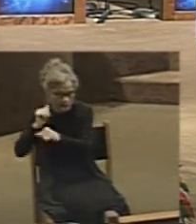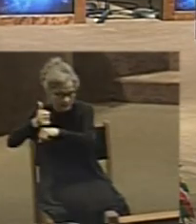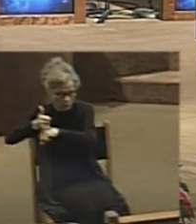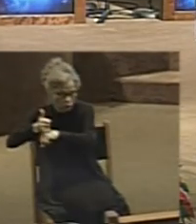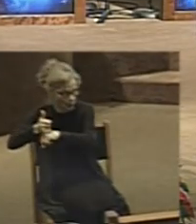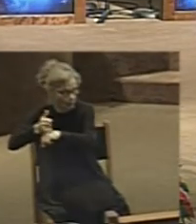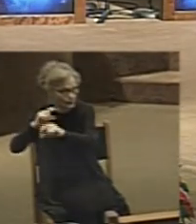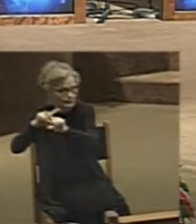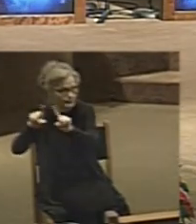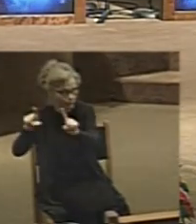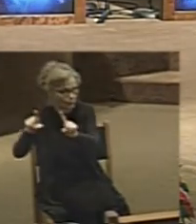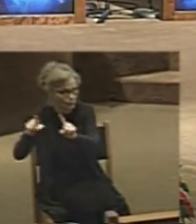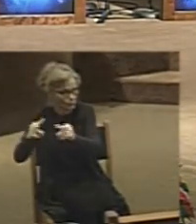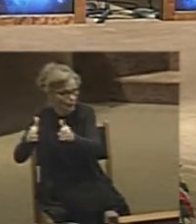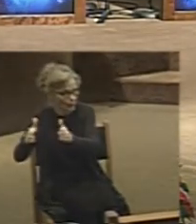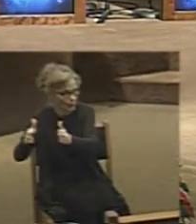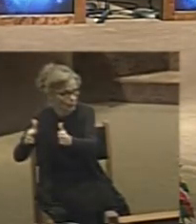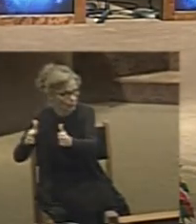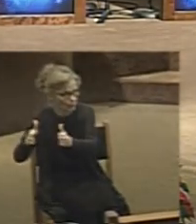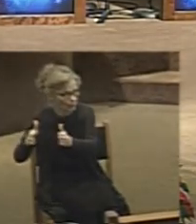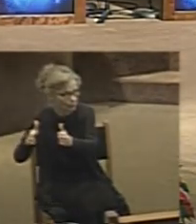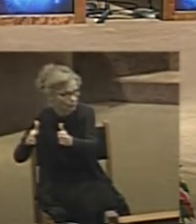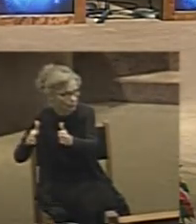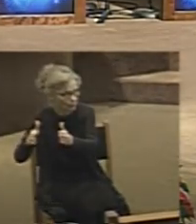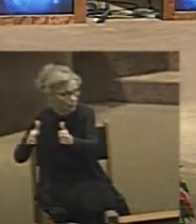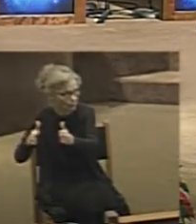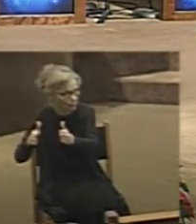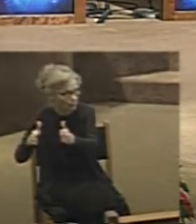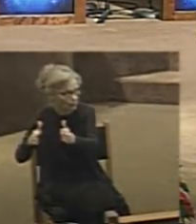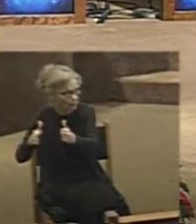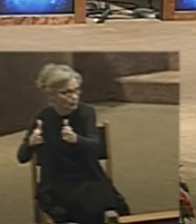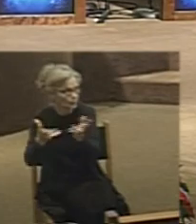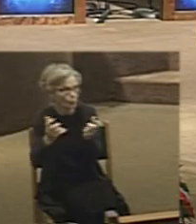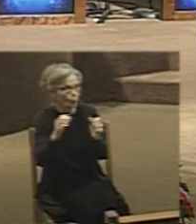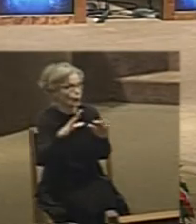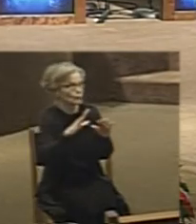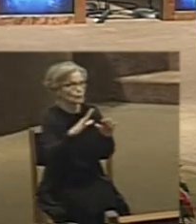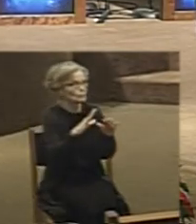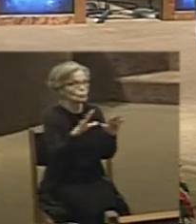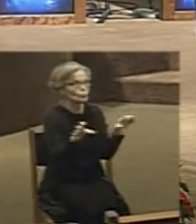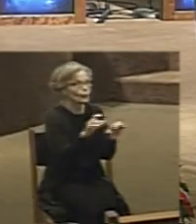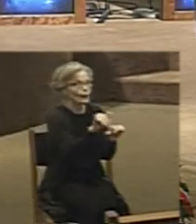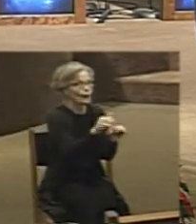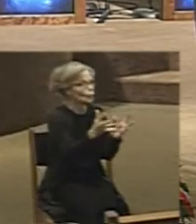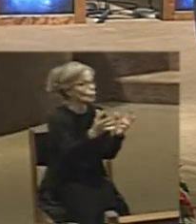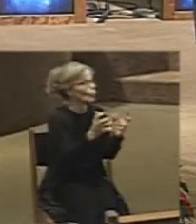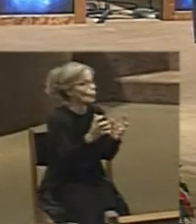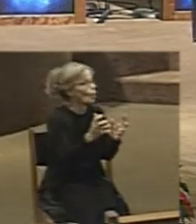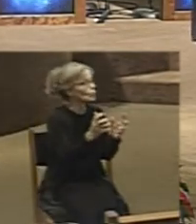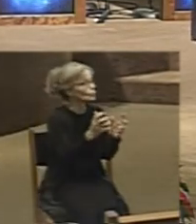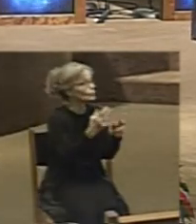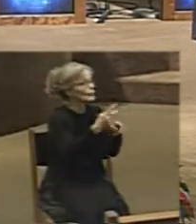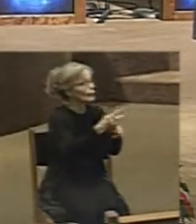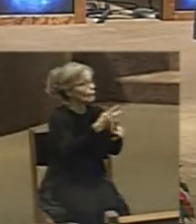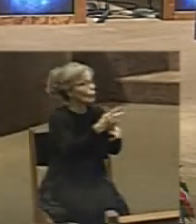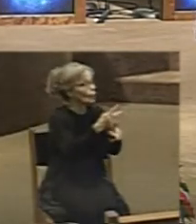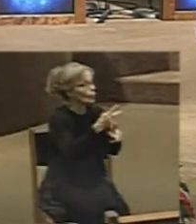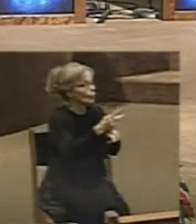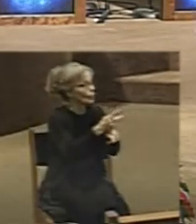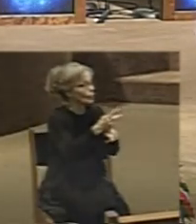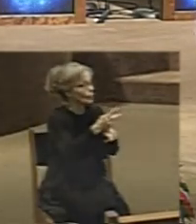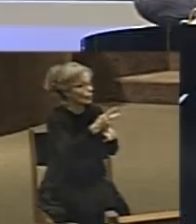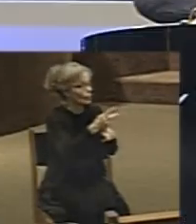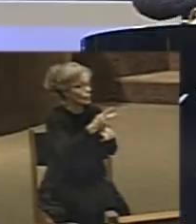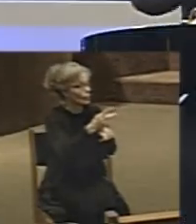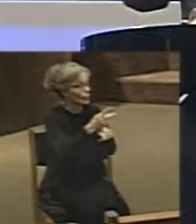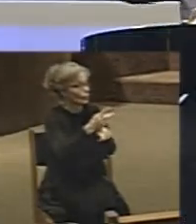And if we're not very careful, we can lose not just what's in our hands, but what's in our heart. We can lose